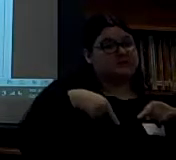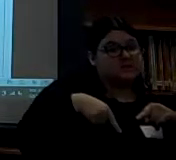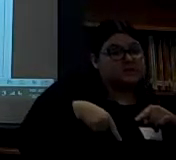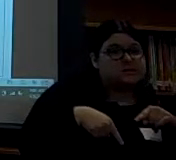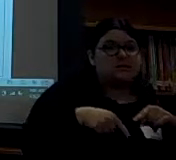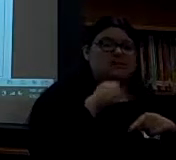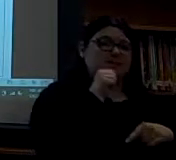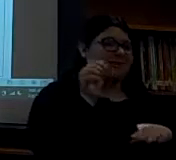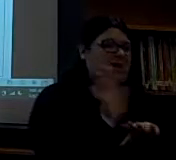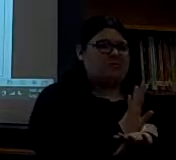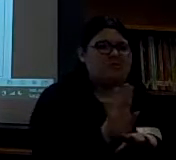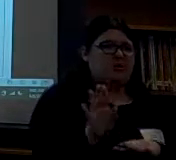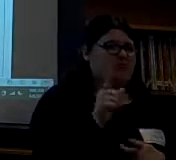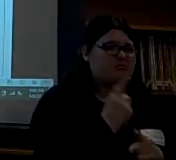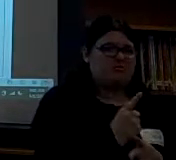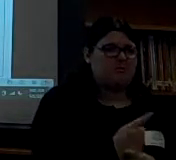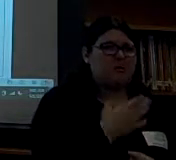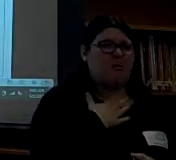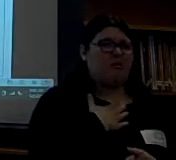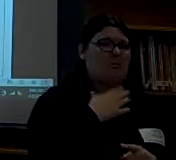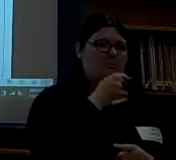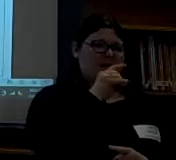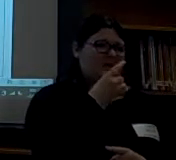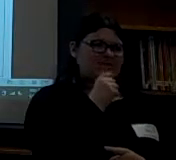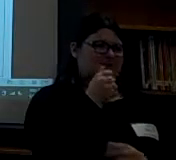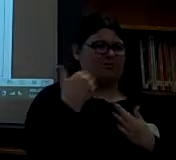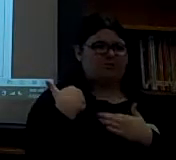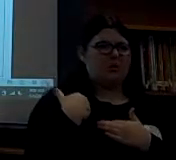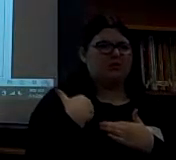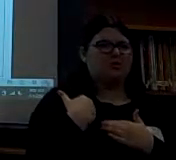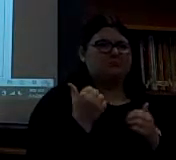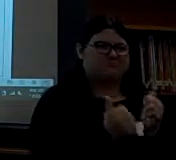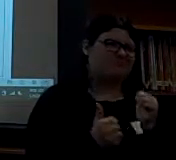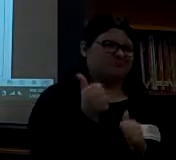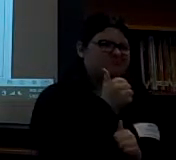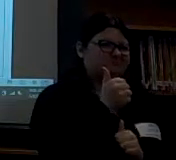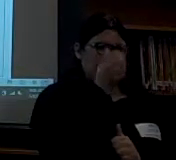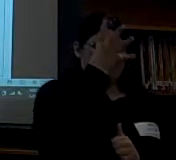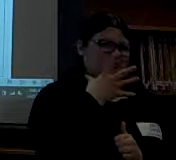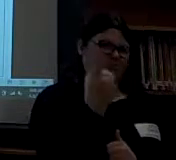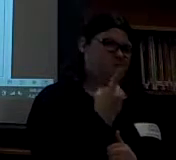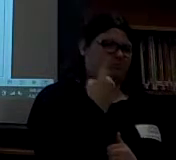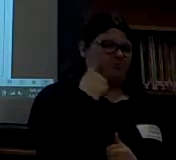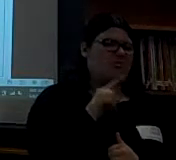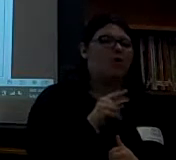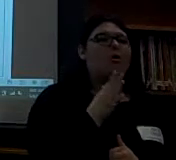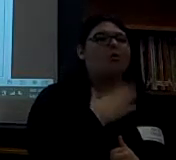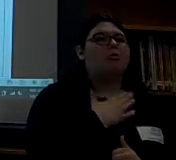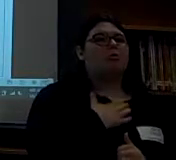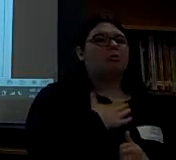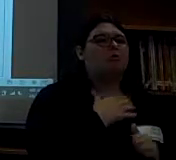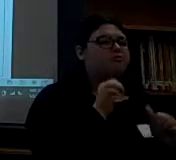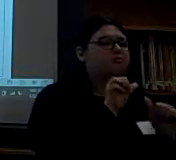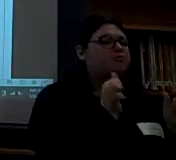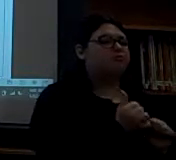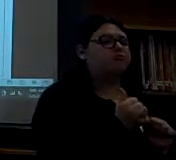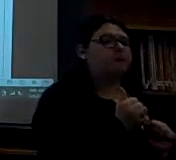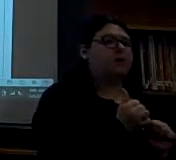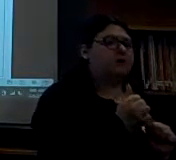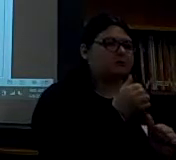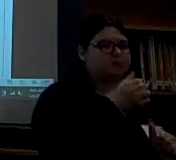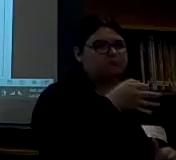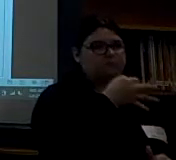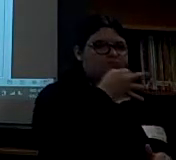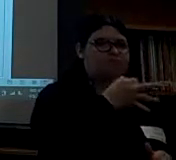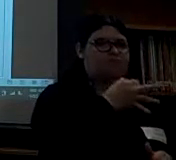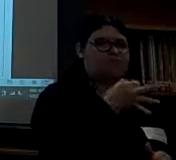my child's not behaving, my child's irresponsible. That's really what most people come to me about. But my areas of clinical expertise